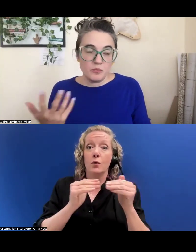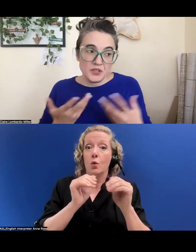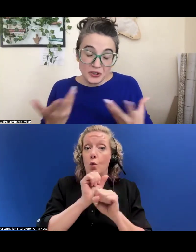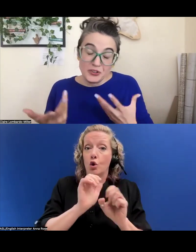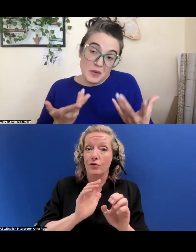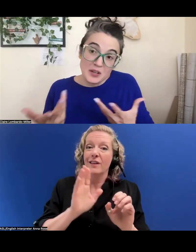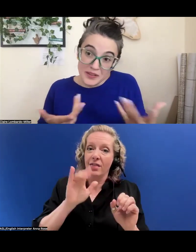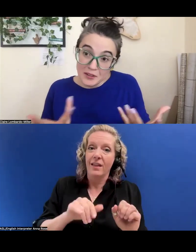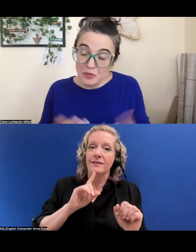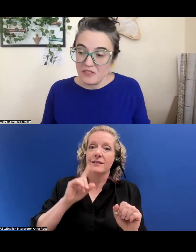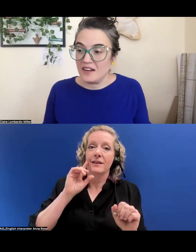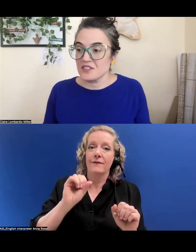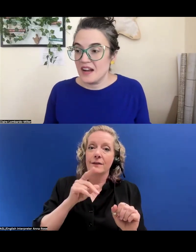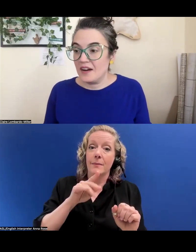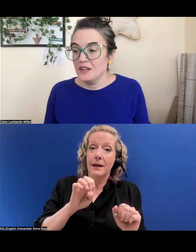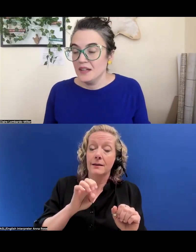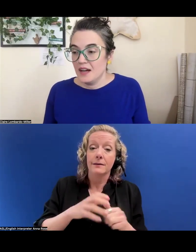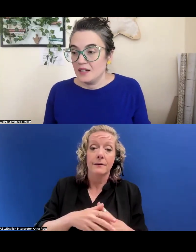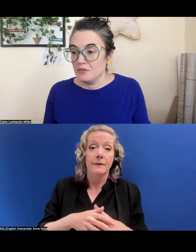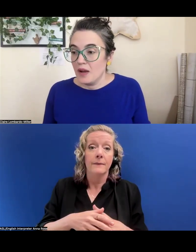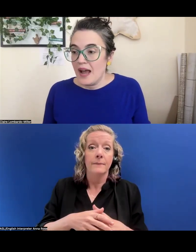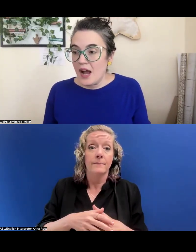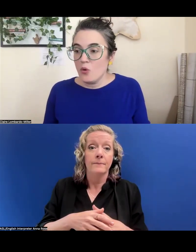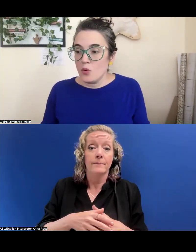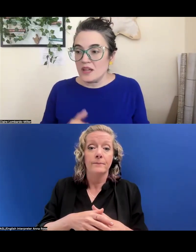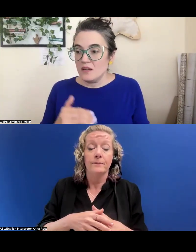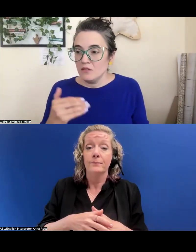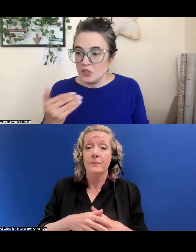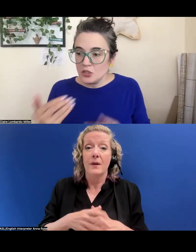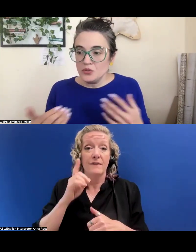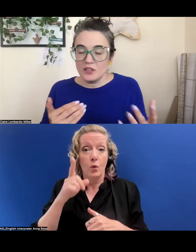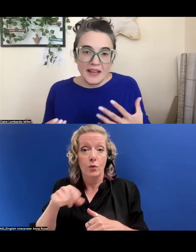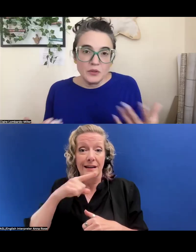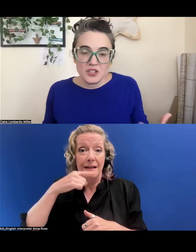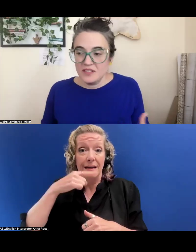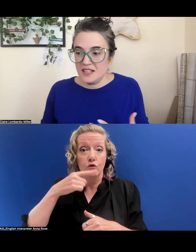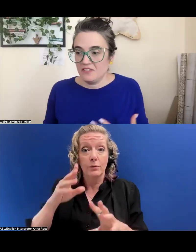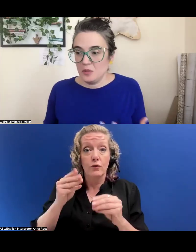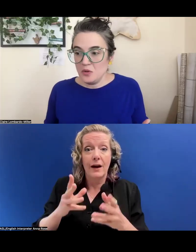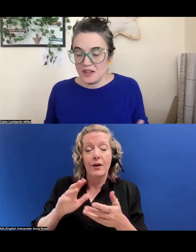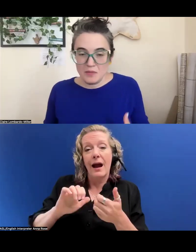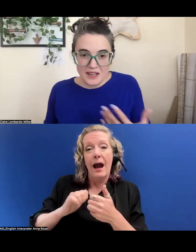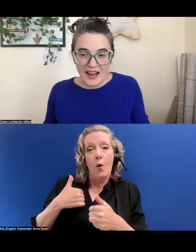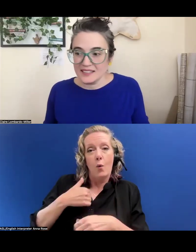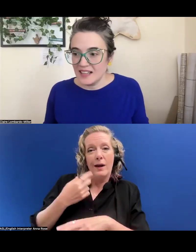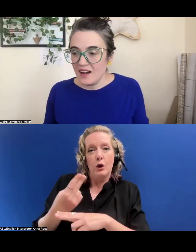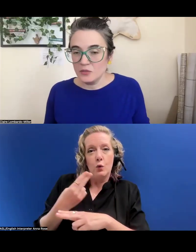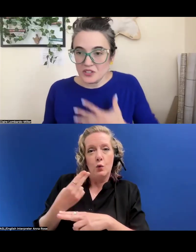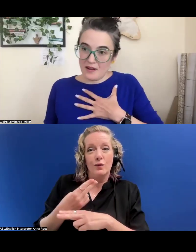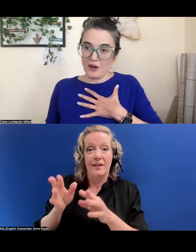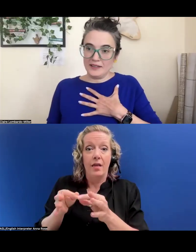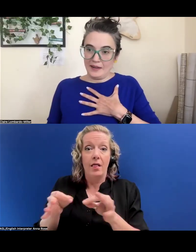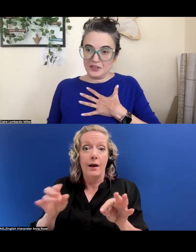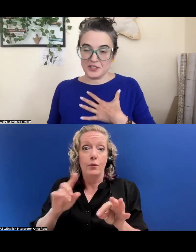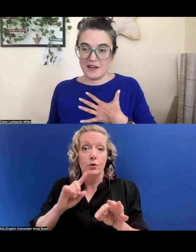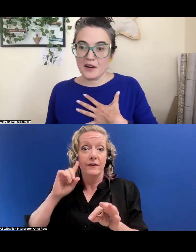we, particularly speaking with hearing providers now, uh, how we use the language of the deaf community being ASL, which is